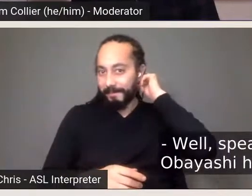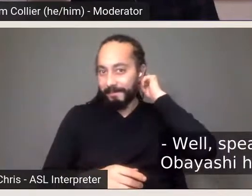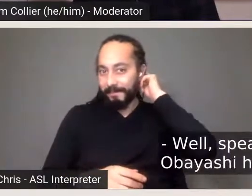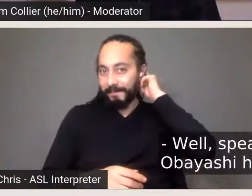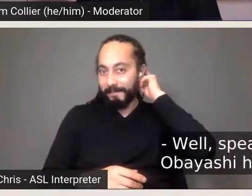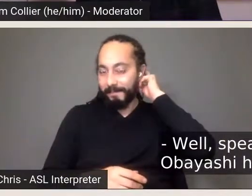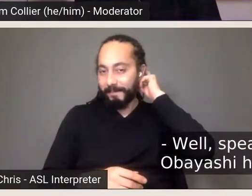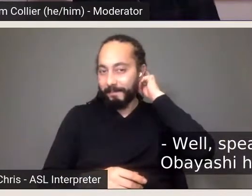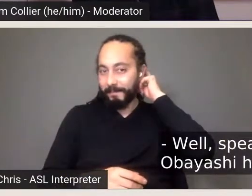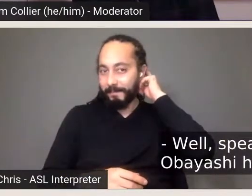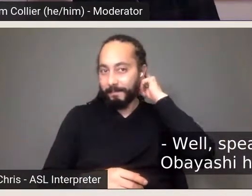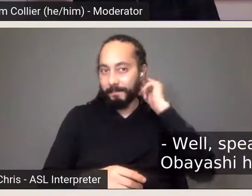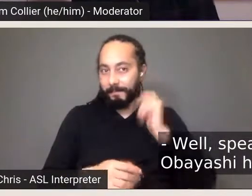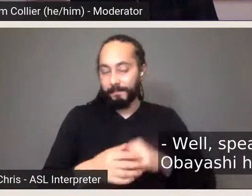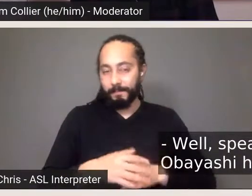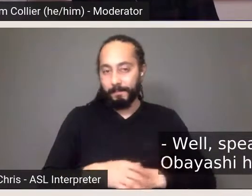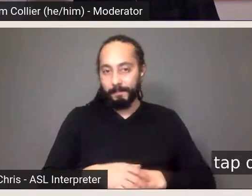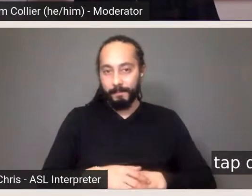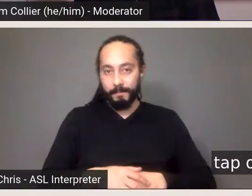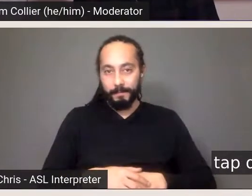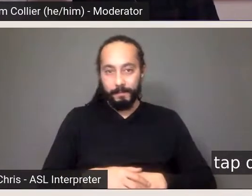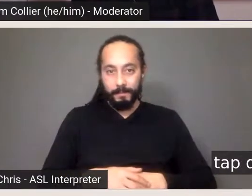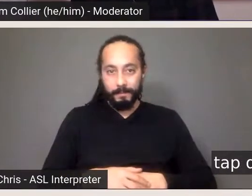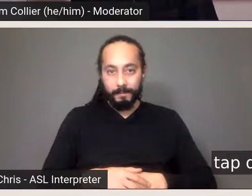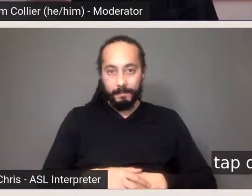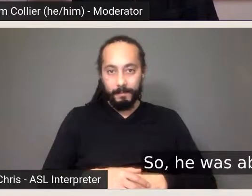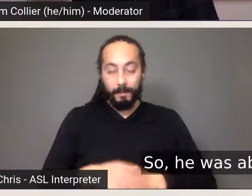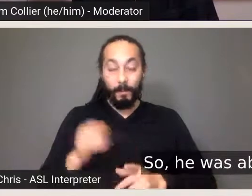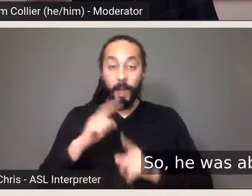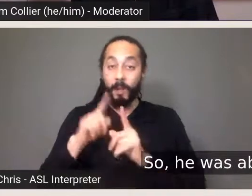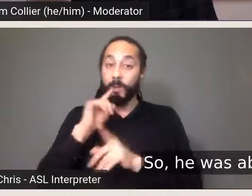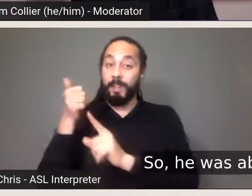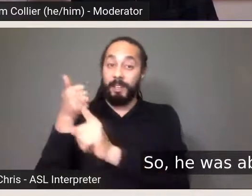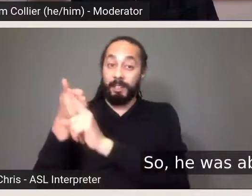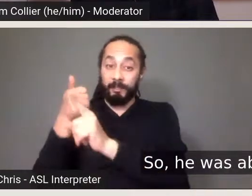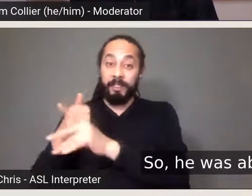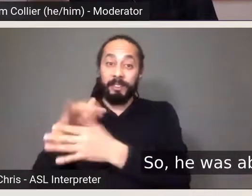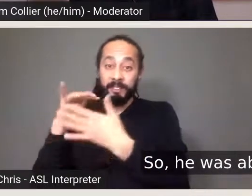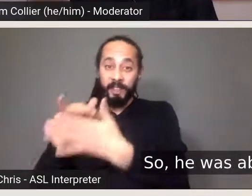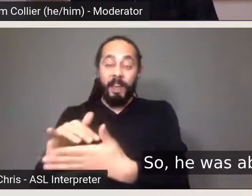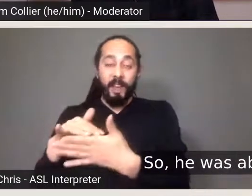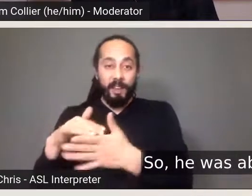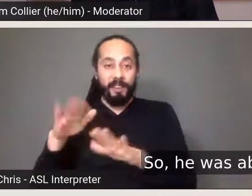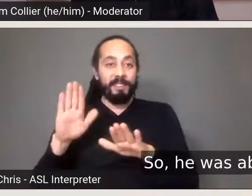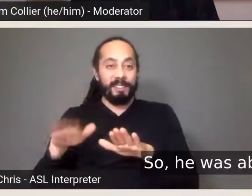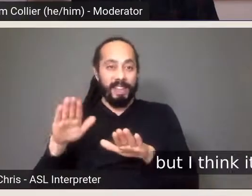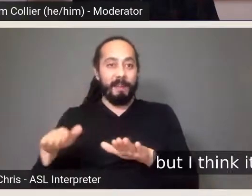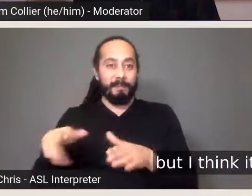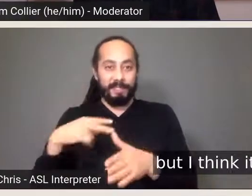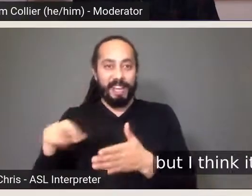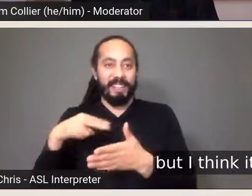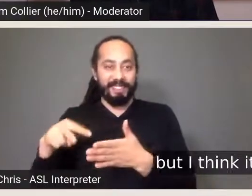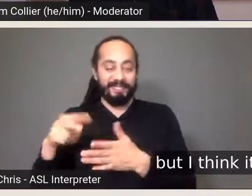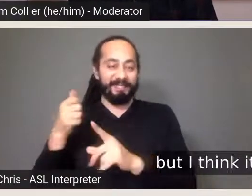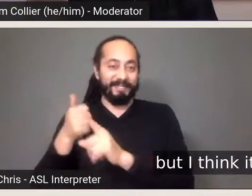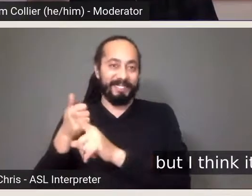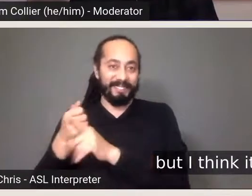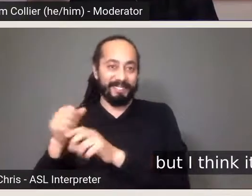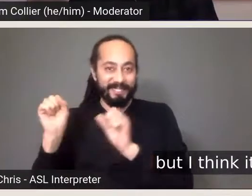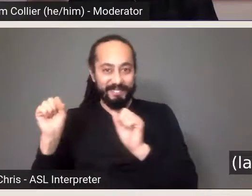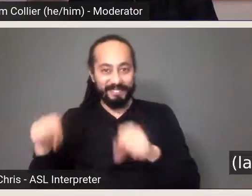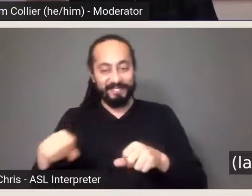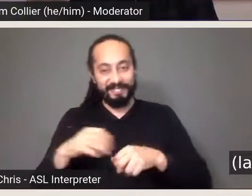Well, speaking of stage, Obayashi himself learned tap dancing, so he was able to tap dance, like Takeshi